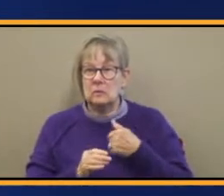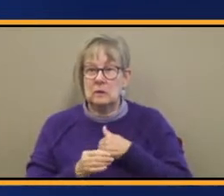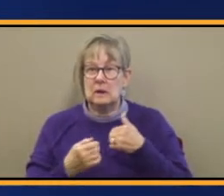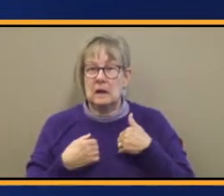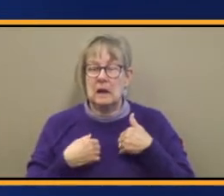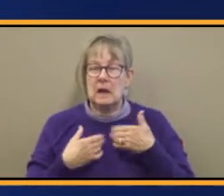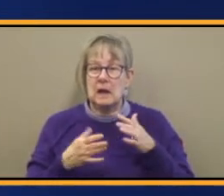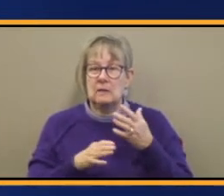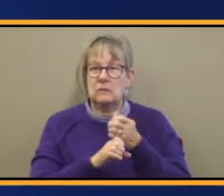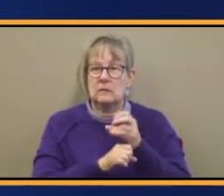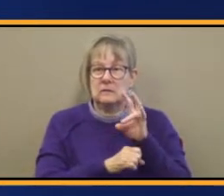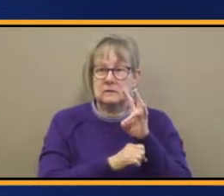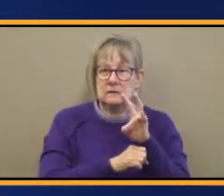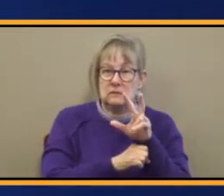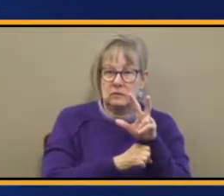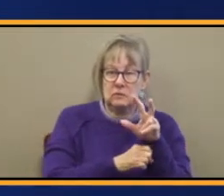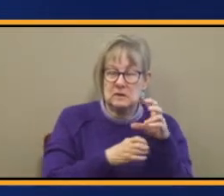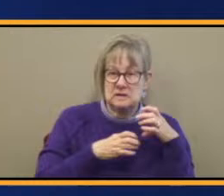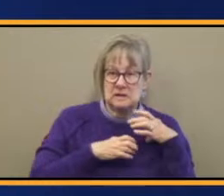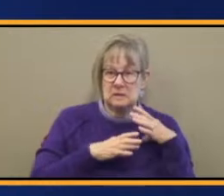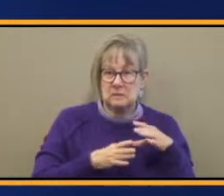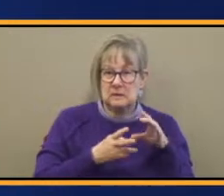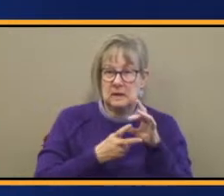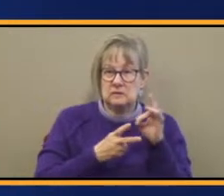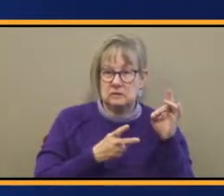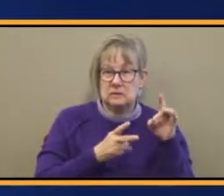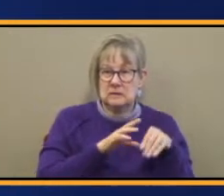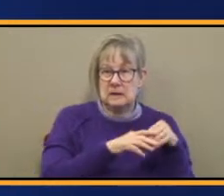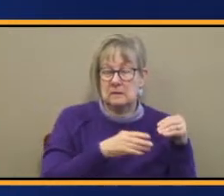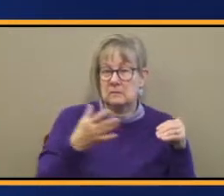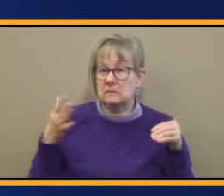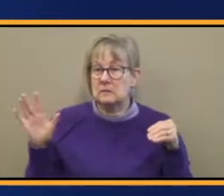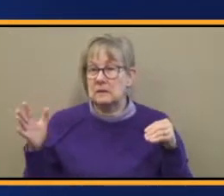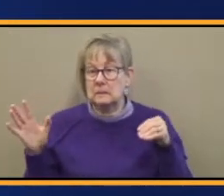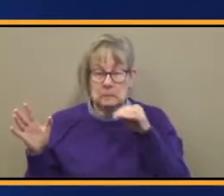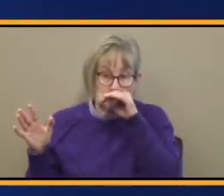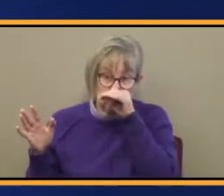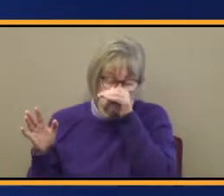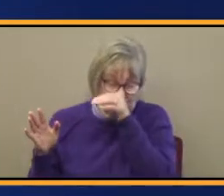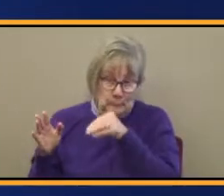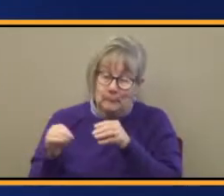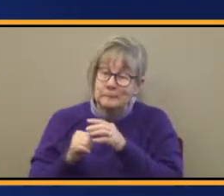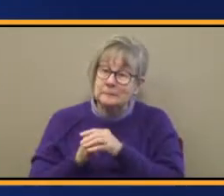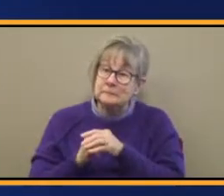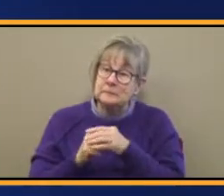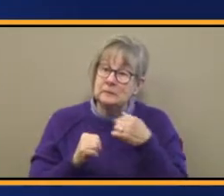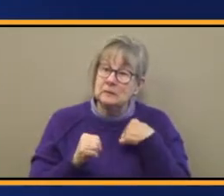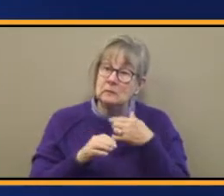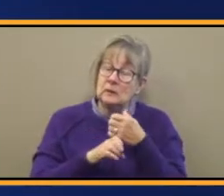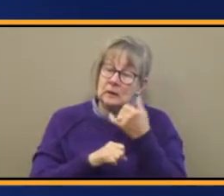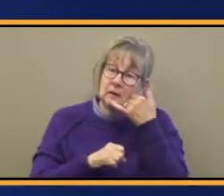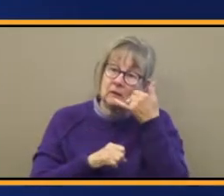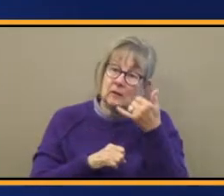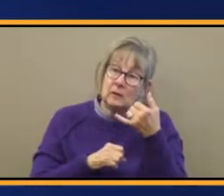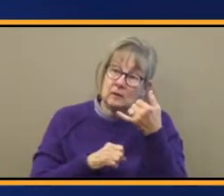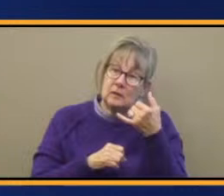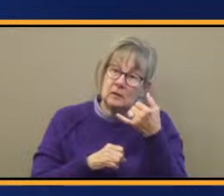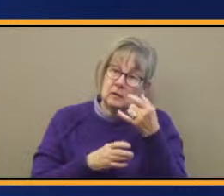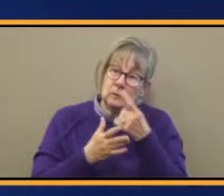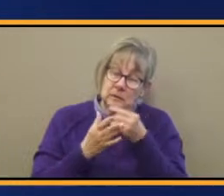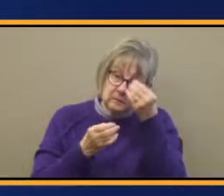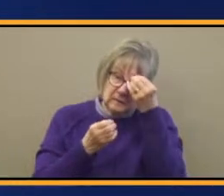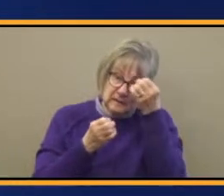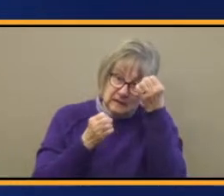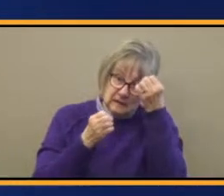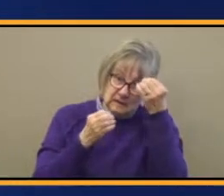we have received 73 customers that have opted out. That's it? That's great. We receive calls, and once we educate them